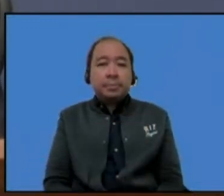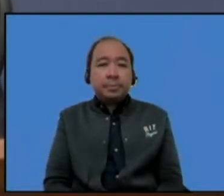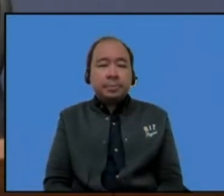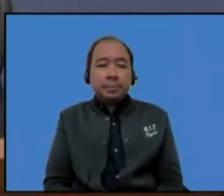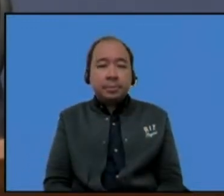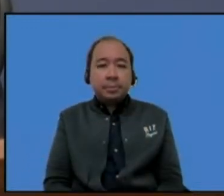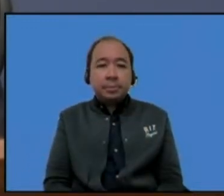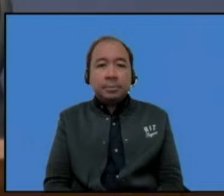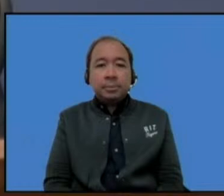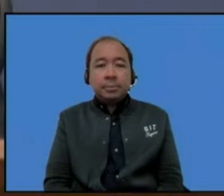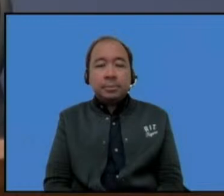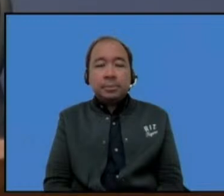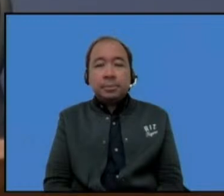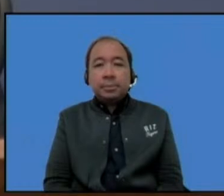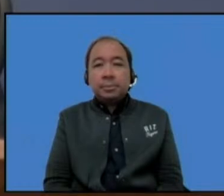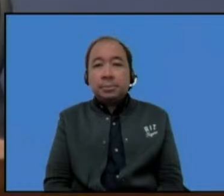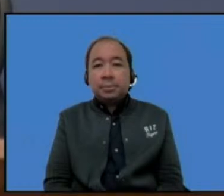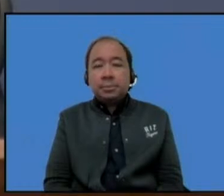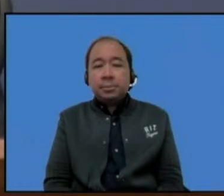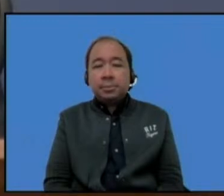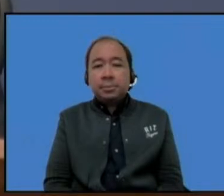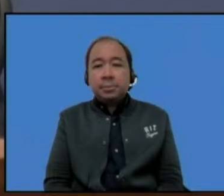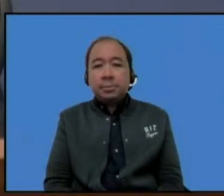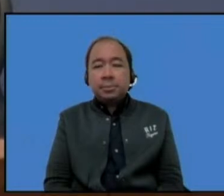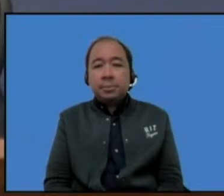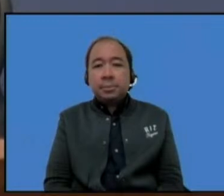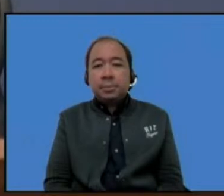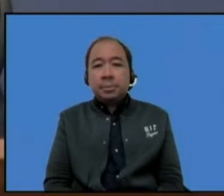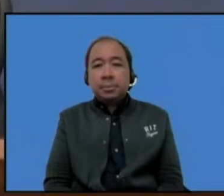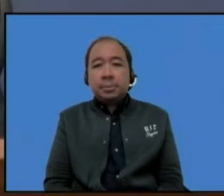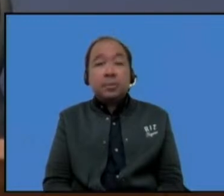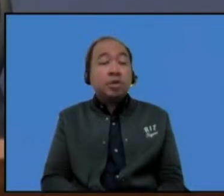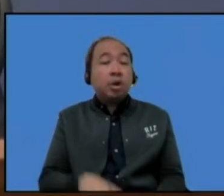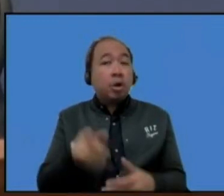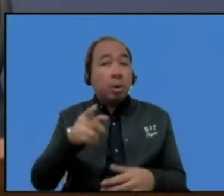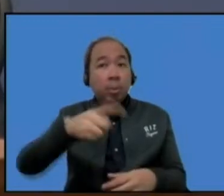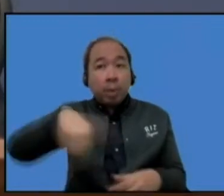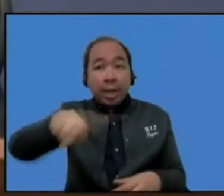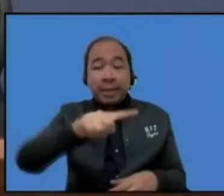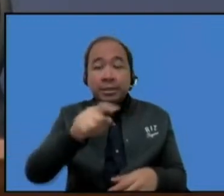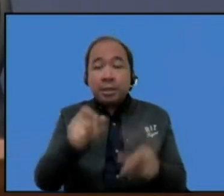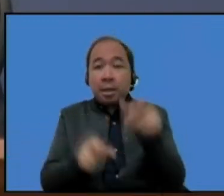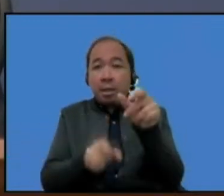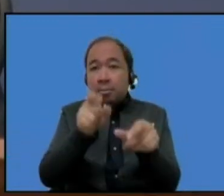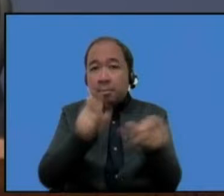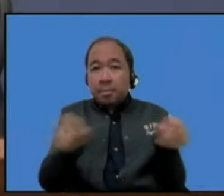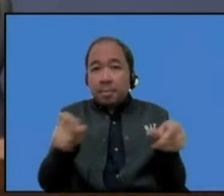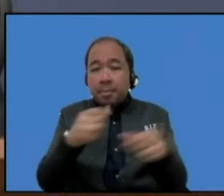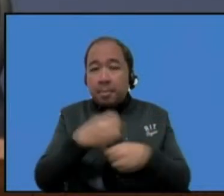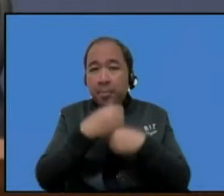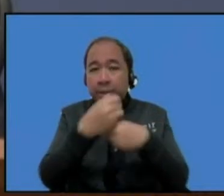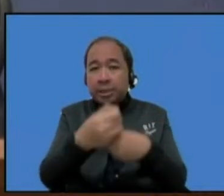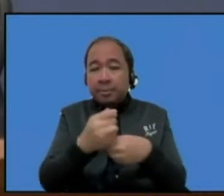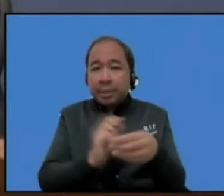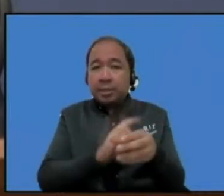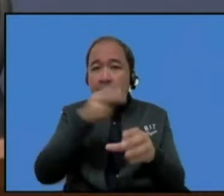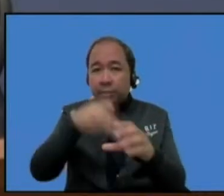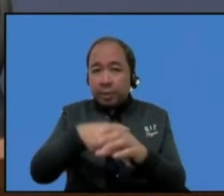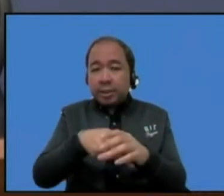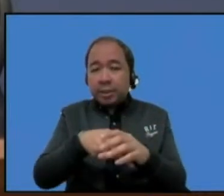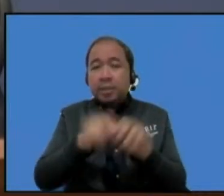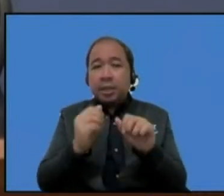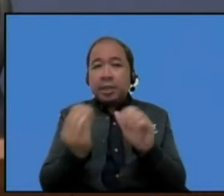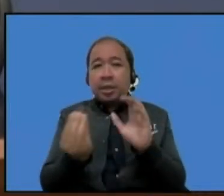May I take it that it is the wish of the participant in the meeting to take note of